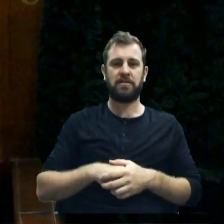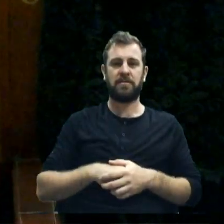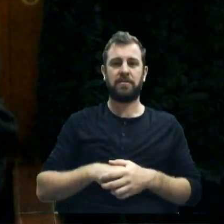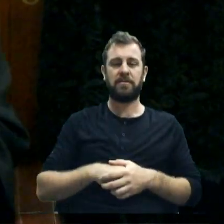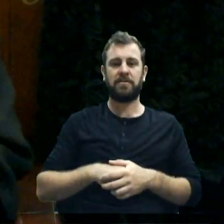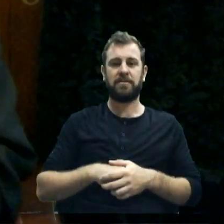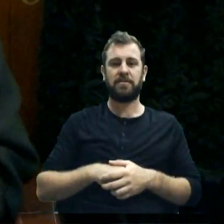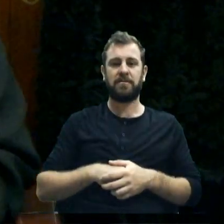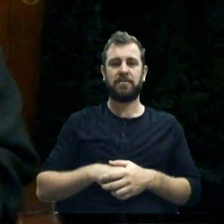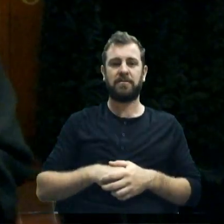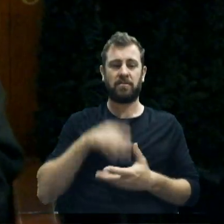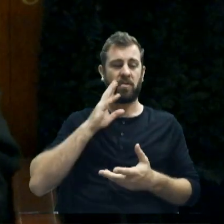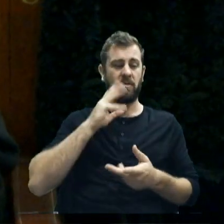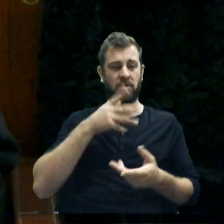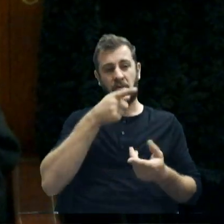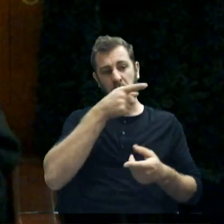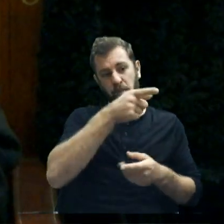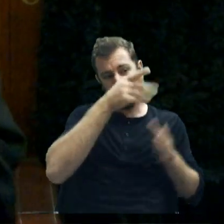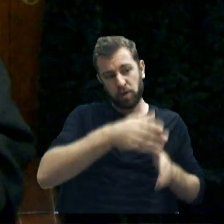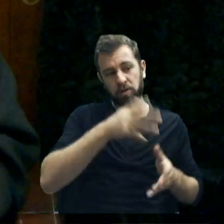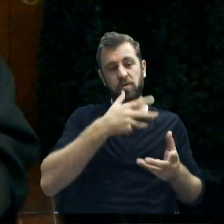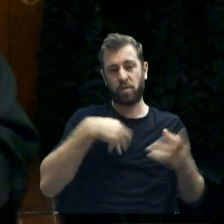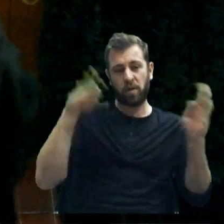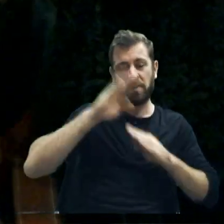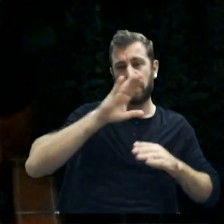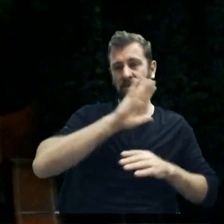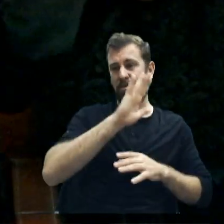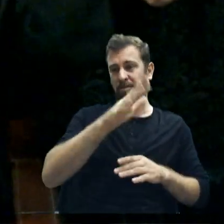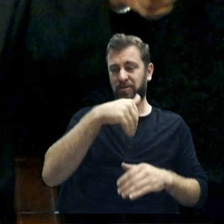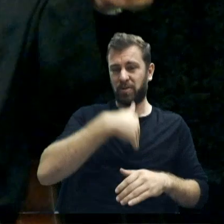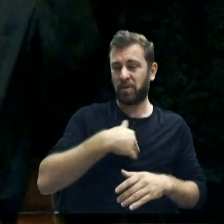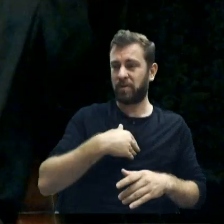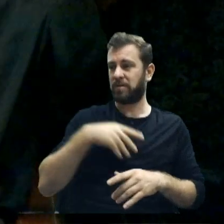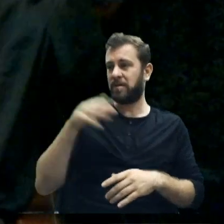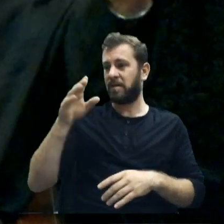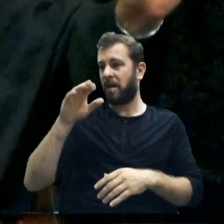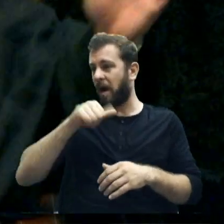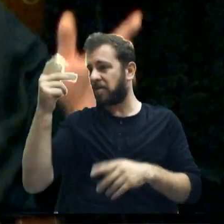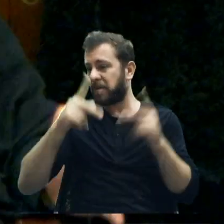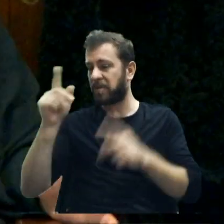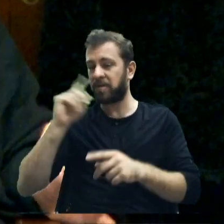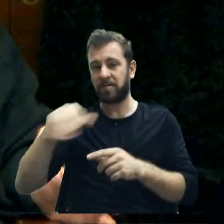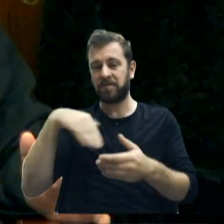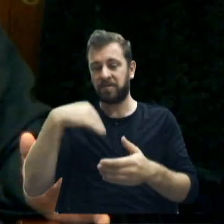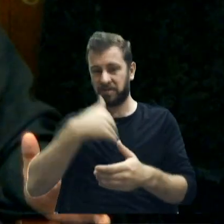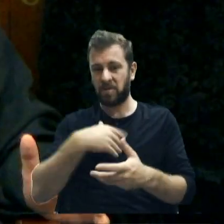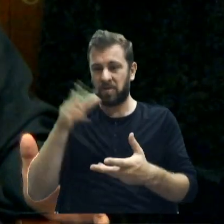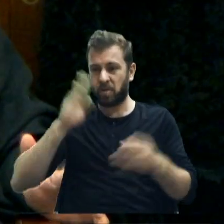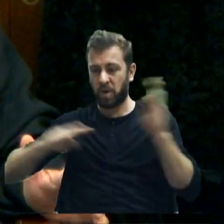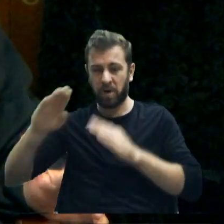exact same way he's worried about his akhirat. And I ask you, my boys, my youth in the audience, do you have one friend like that?